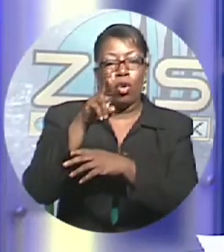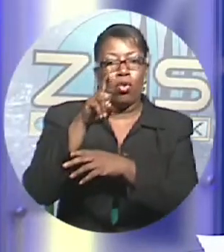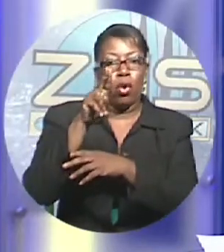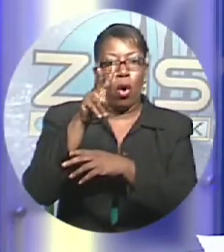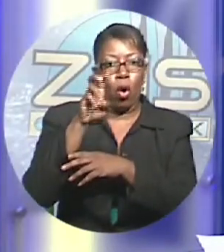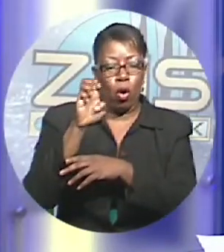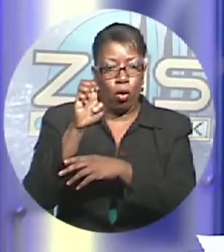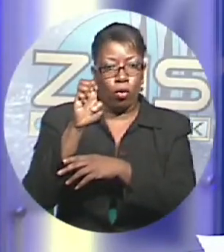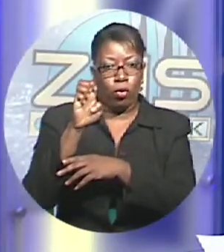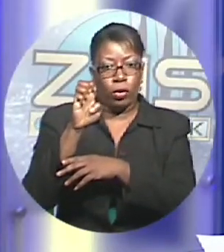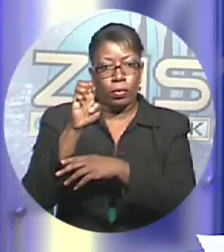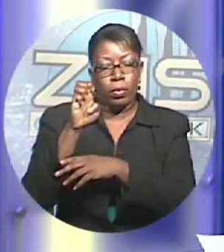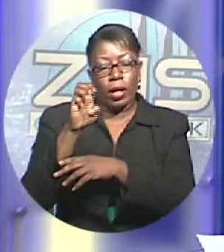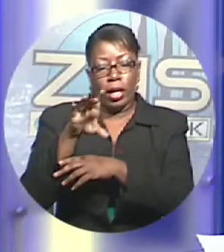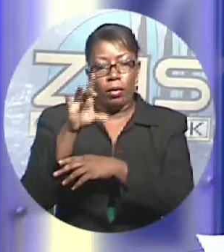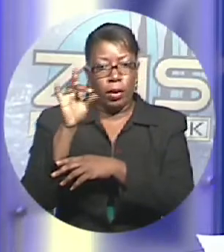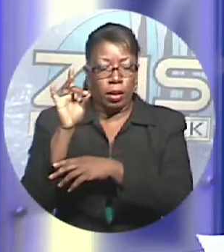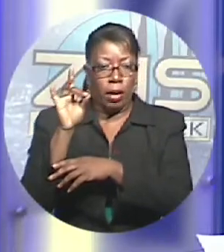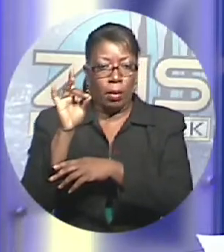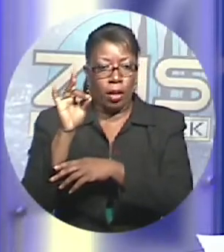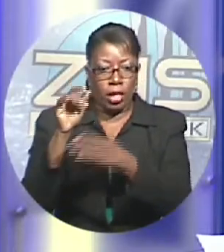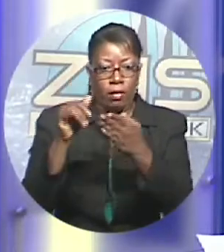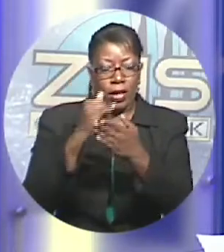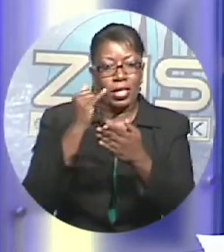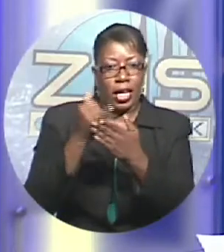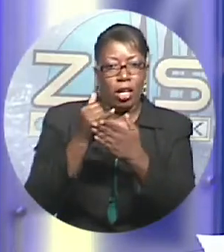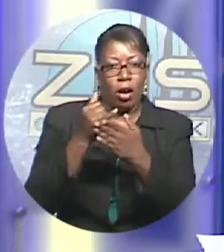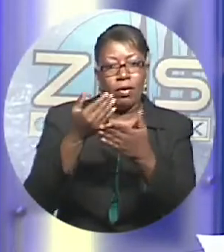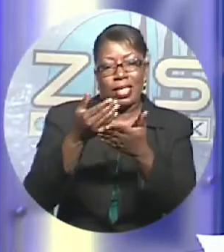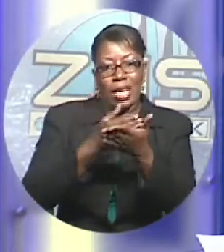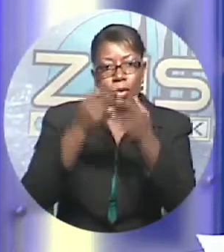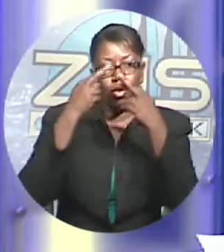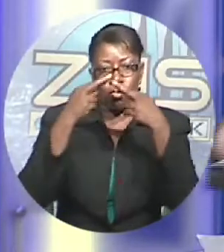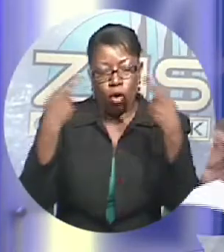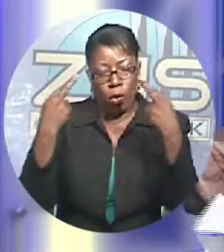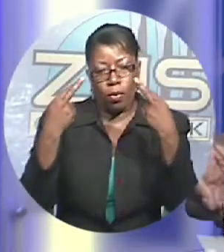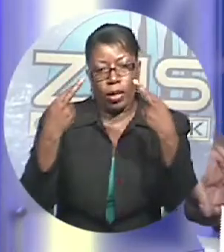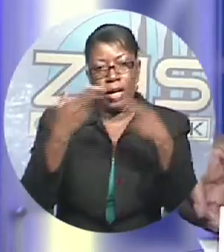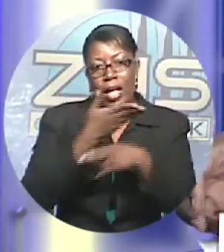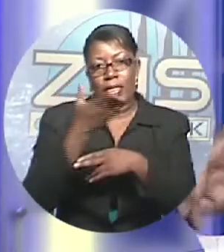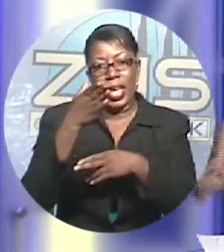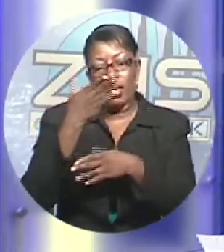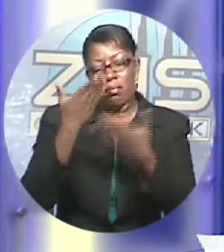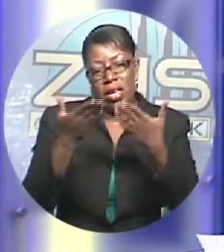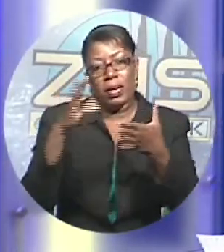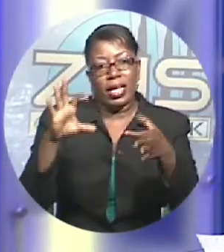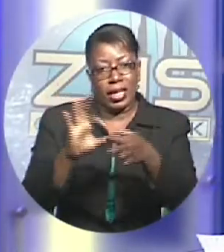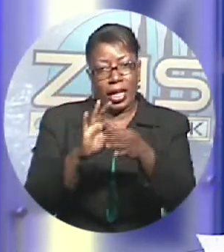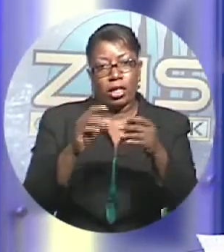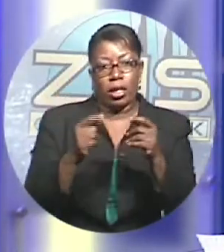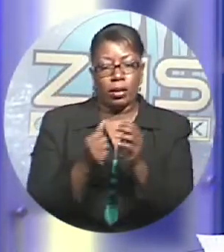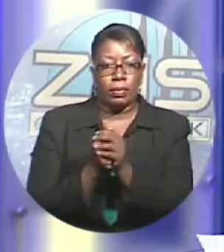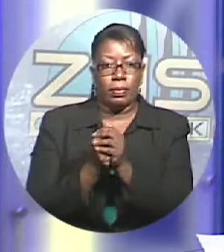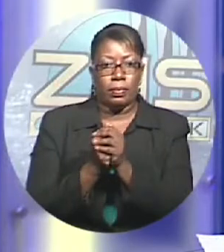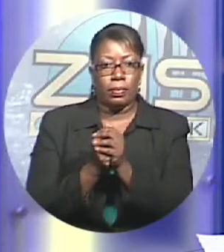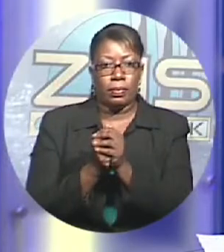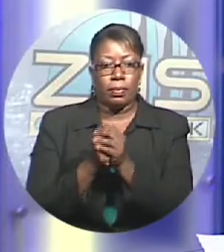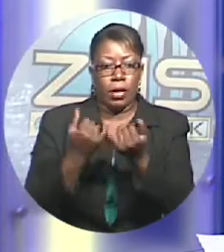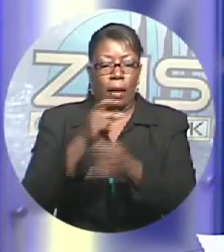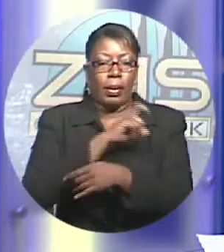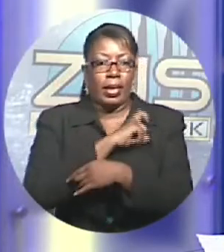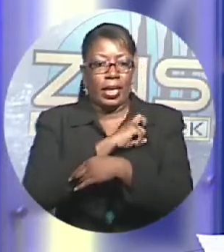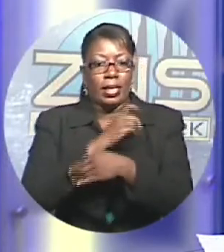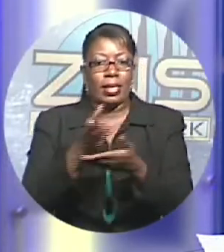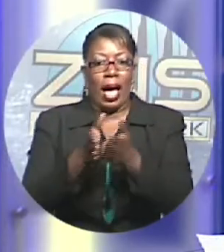reference to several armed robberies. Police haven't said which robberies the men may be connected to. Meantime, police are requesting